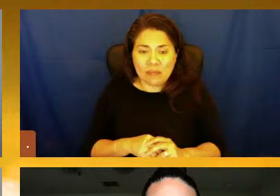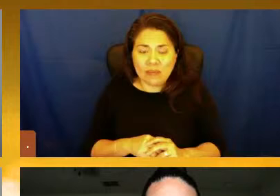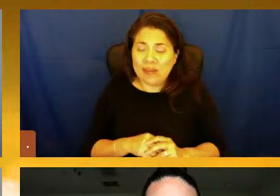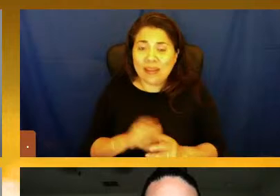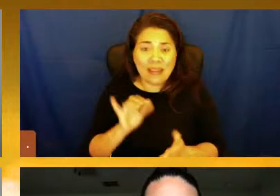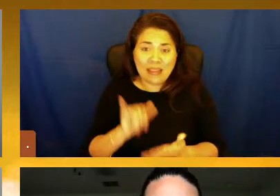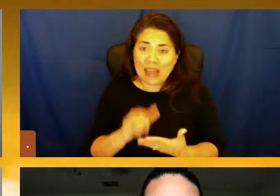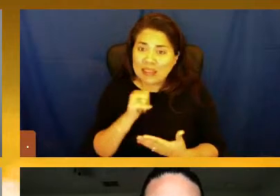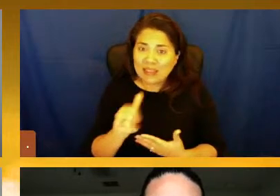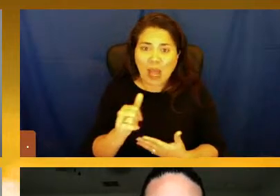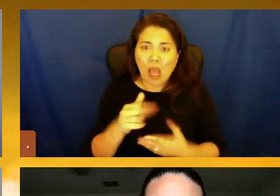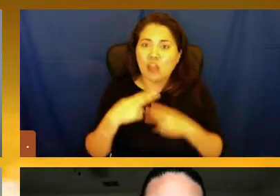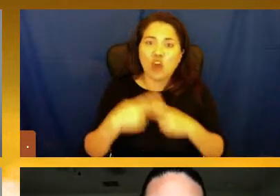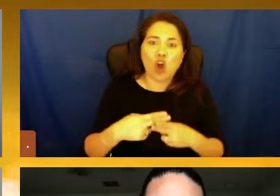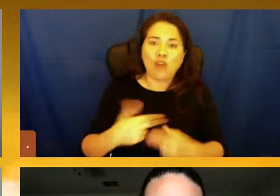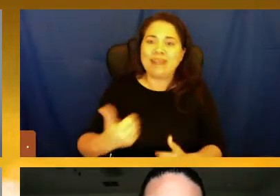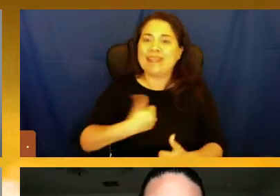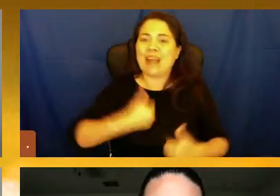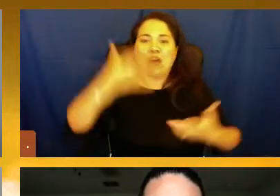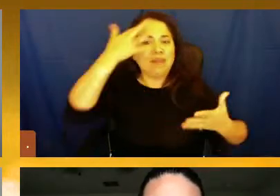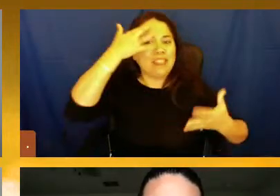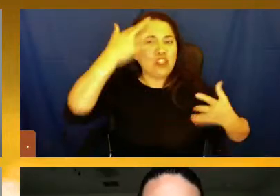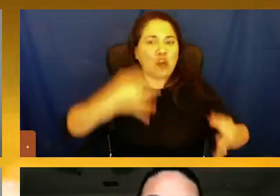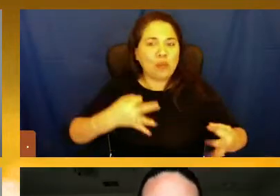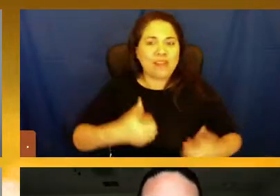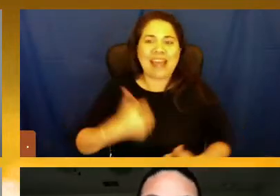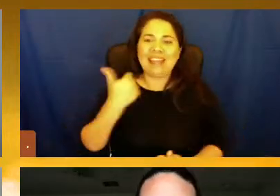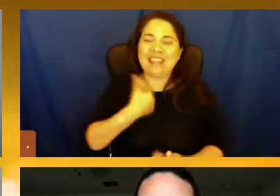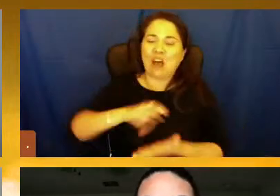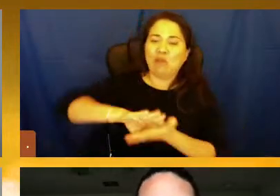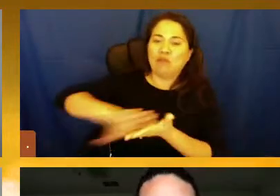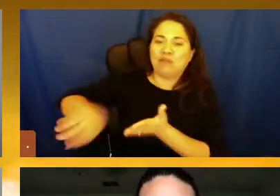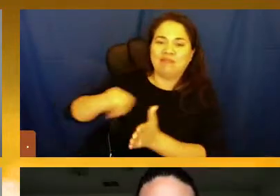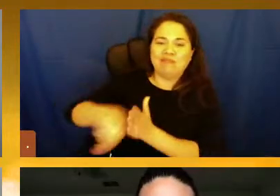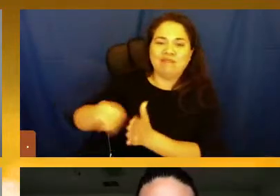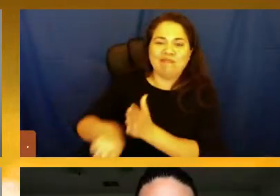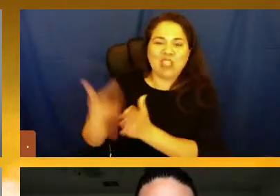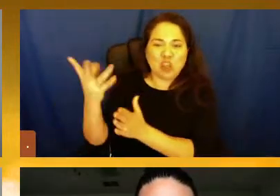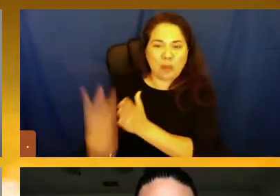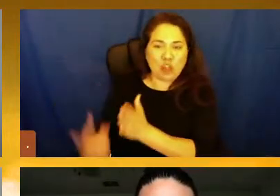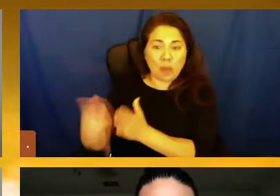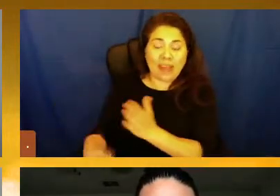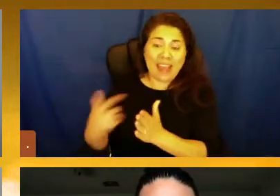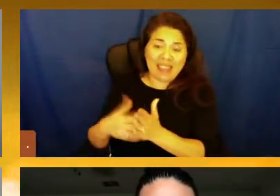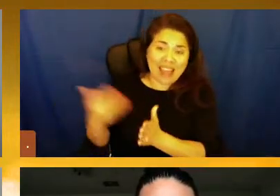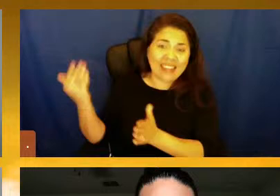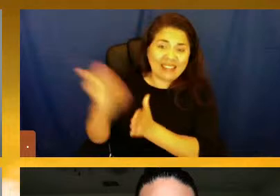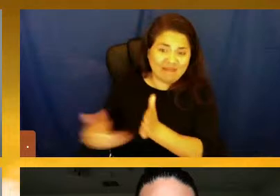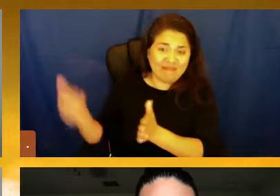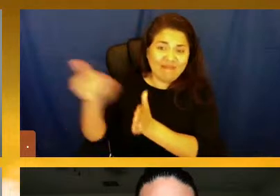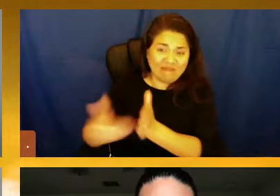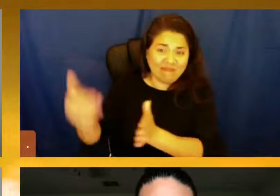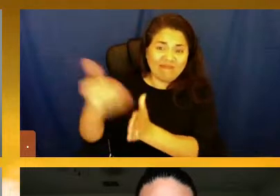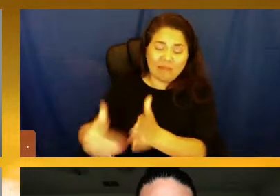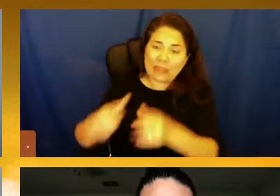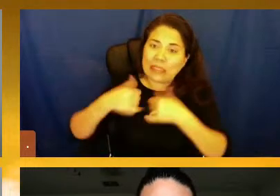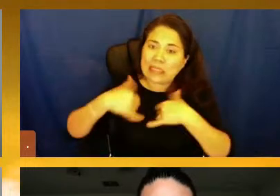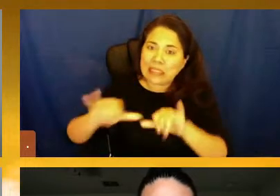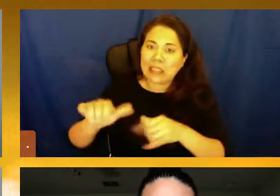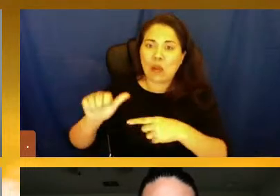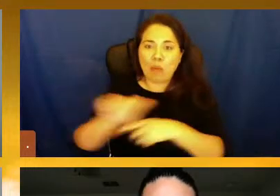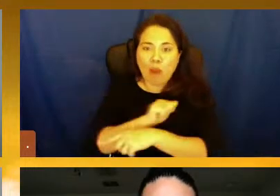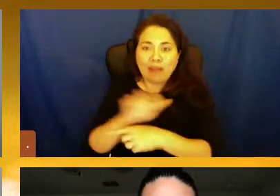not self-determination. That's self-extermination, and that's a perpetuation of discriminatory practices